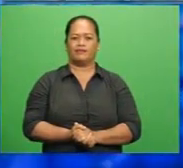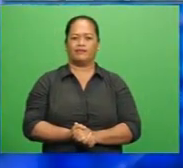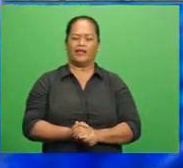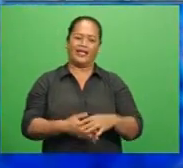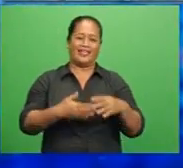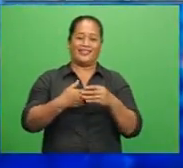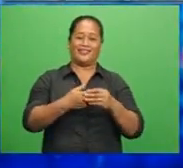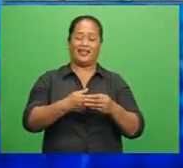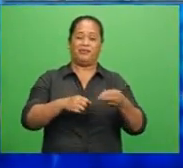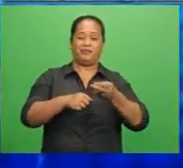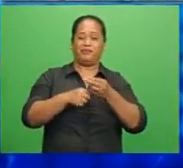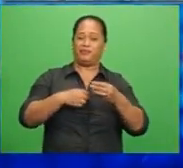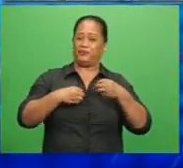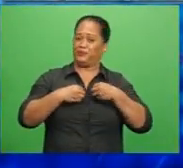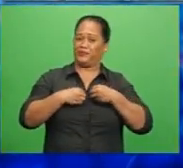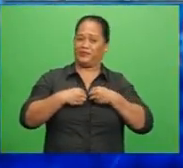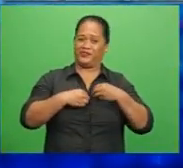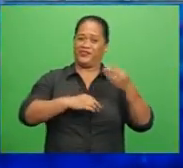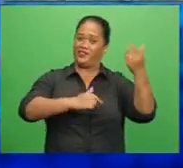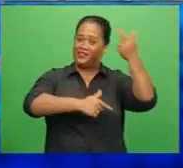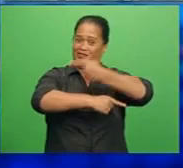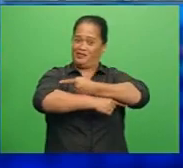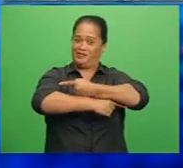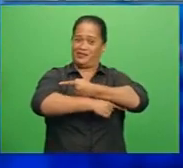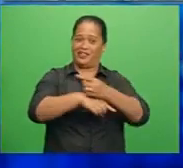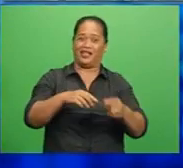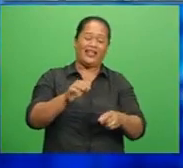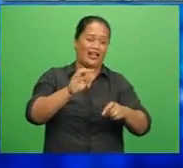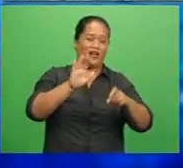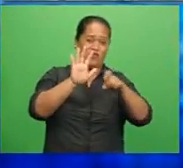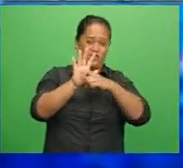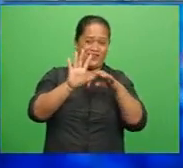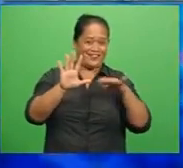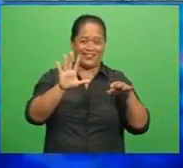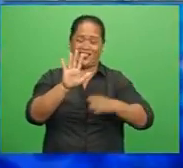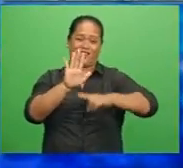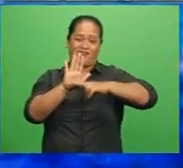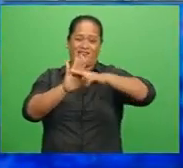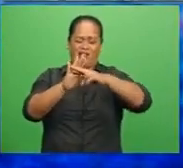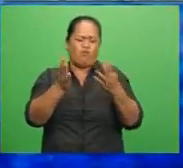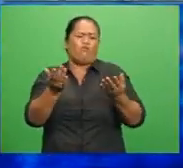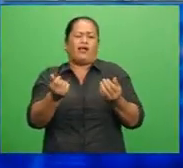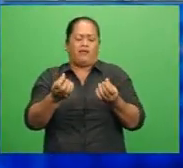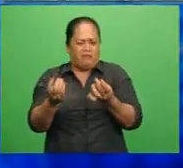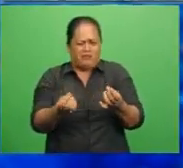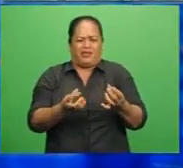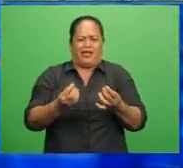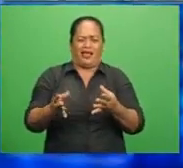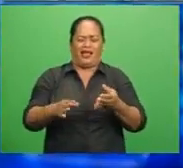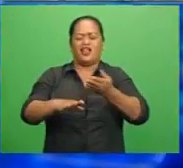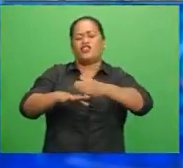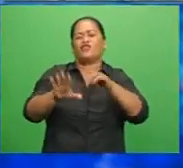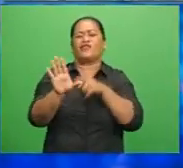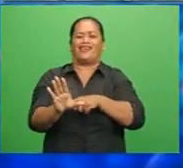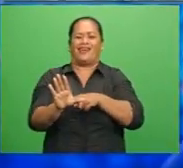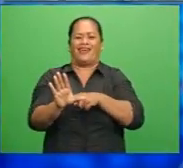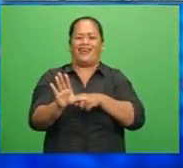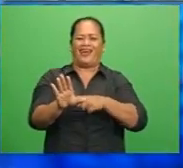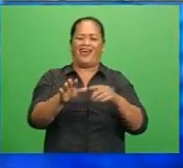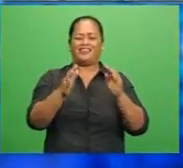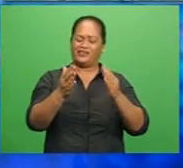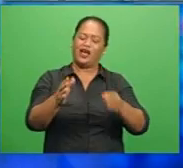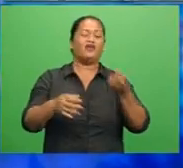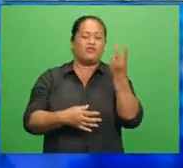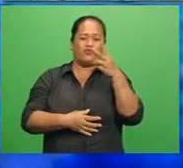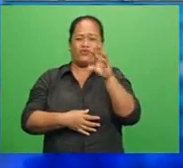Leading business tonight, the Radisson Blue Resort Fiji is all geared up to welcome in the new year, despite 2020 being one of the